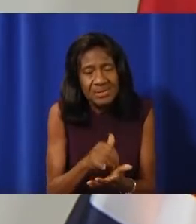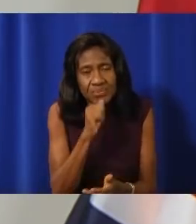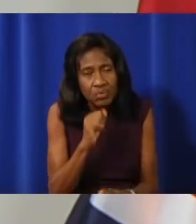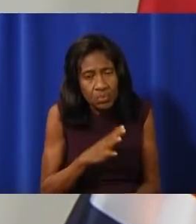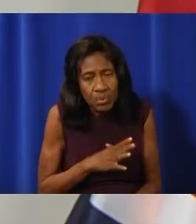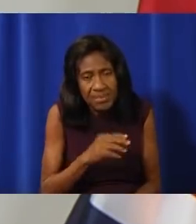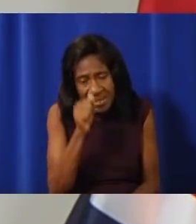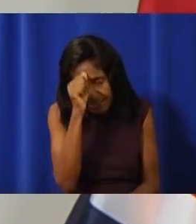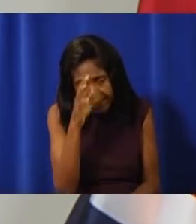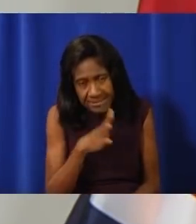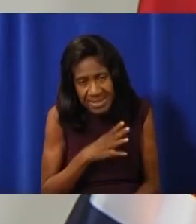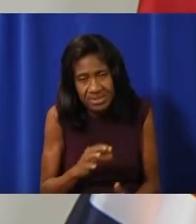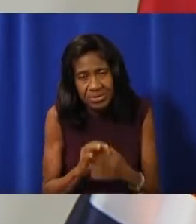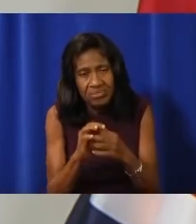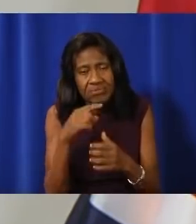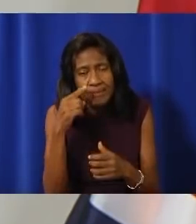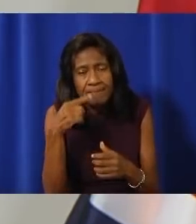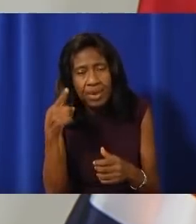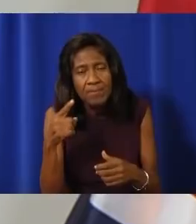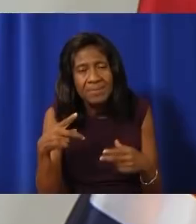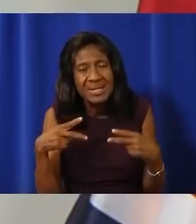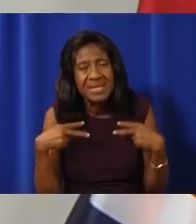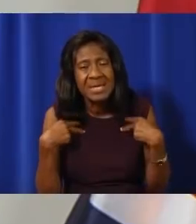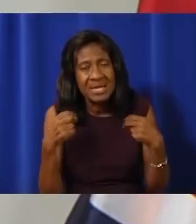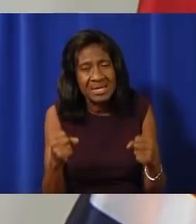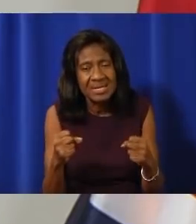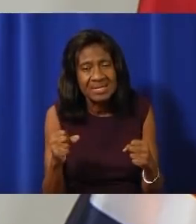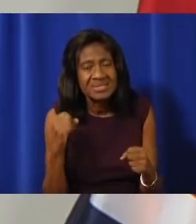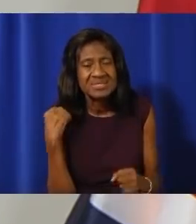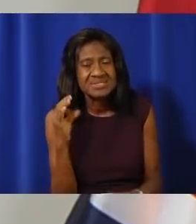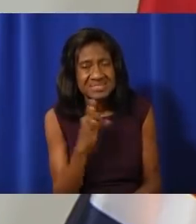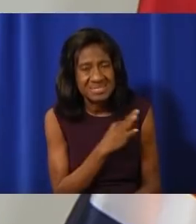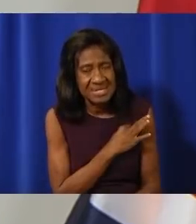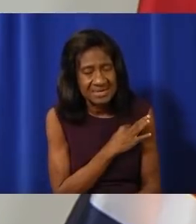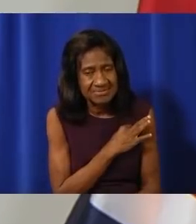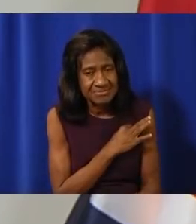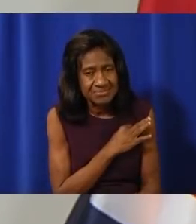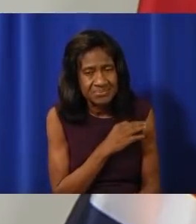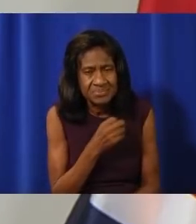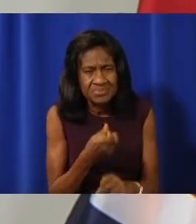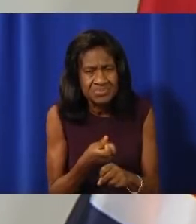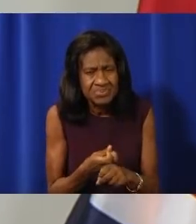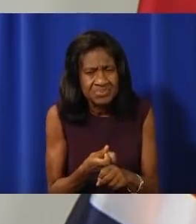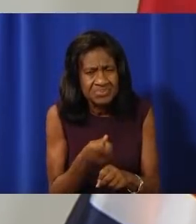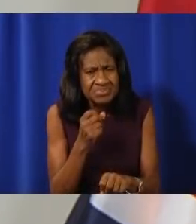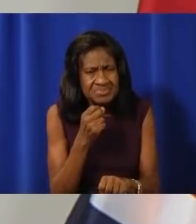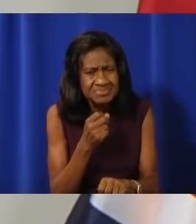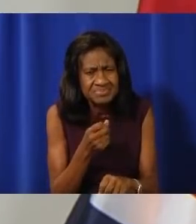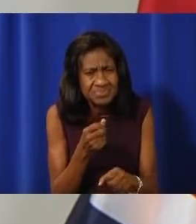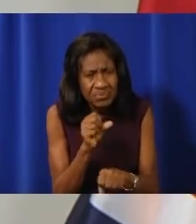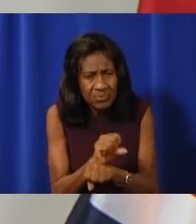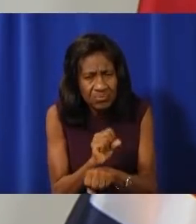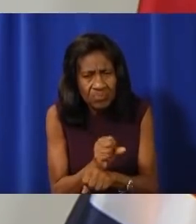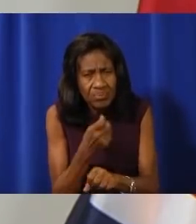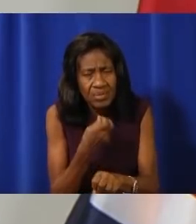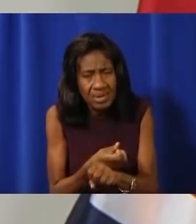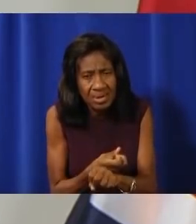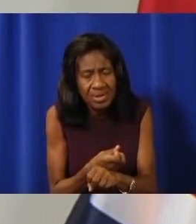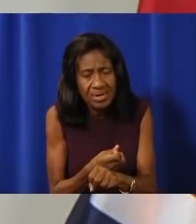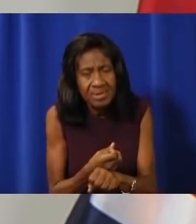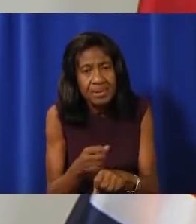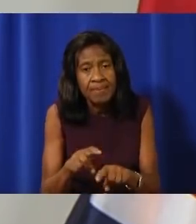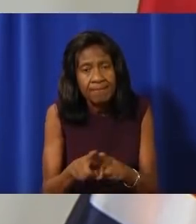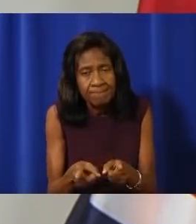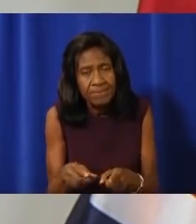staff especially has been under significant pressure, but within our very nature, within our very